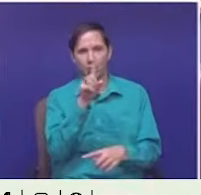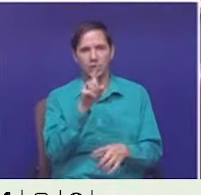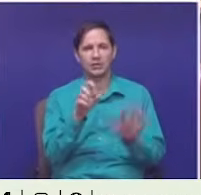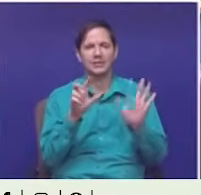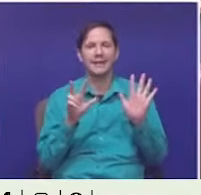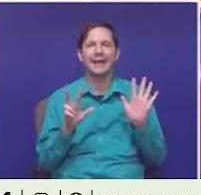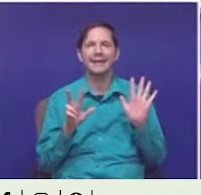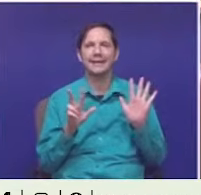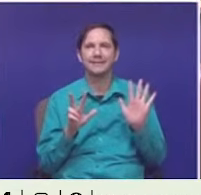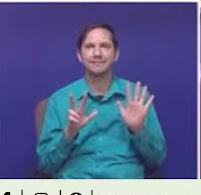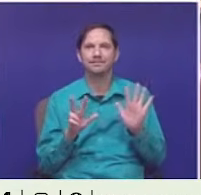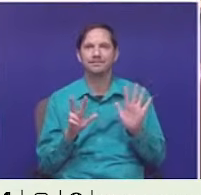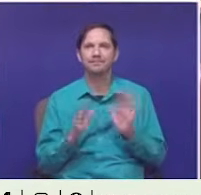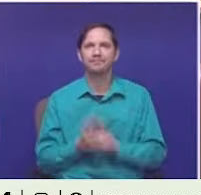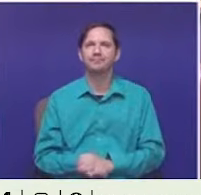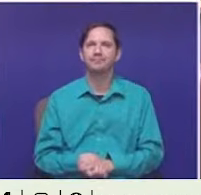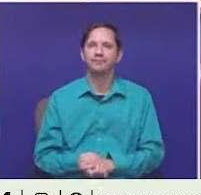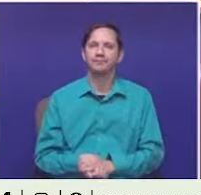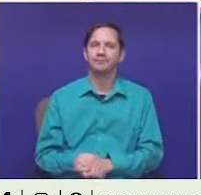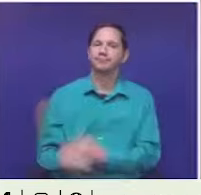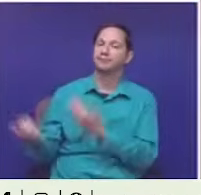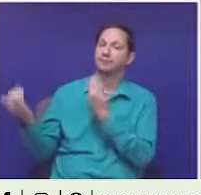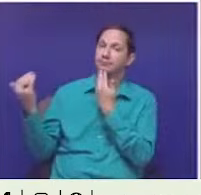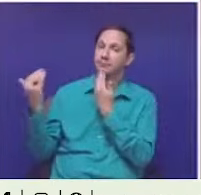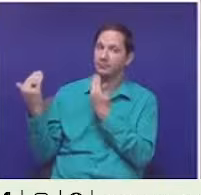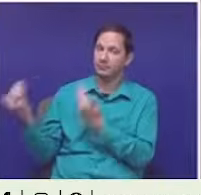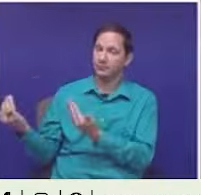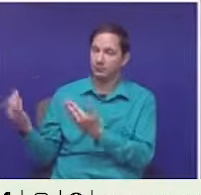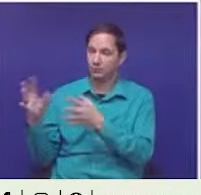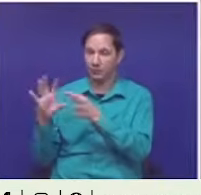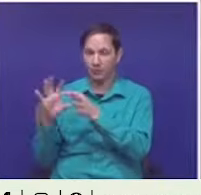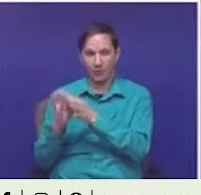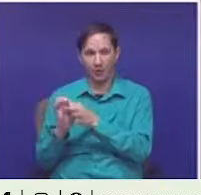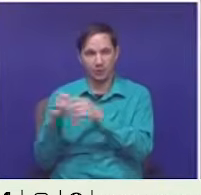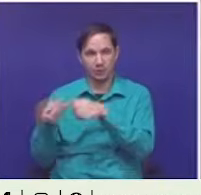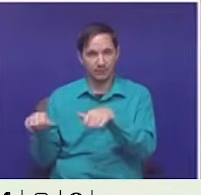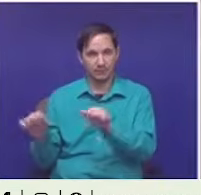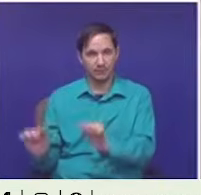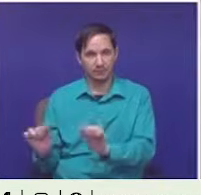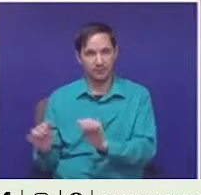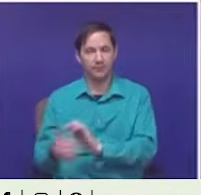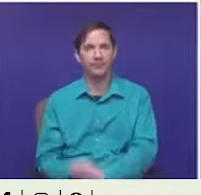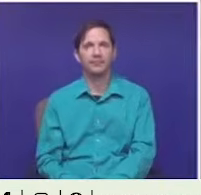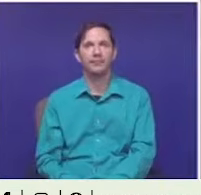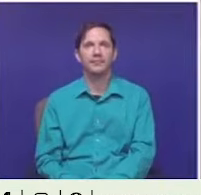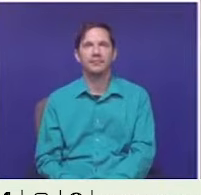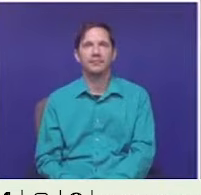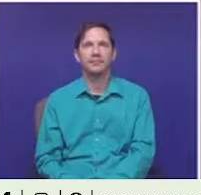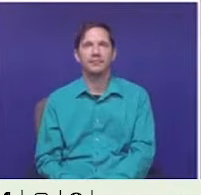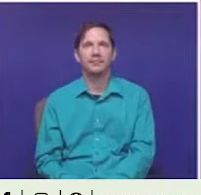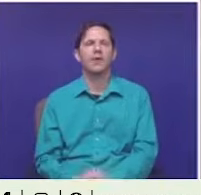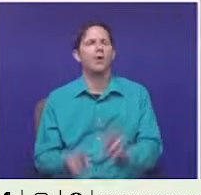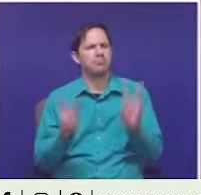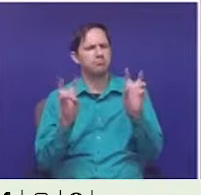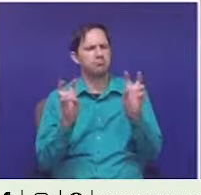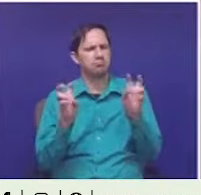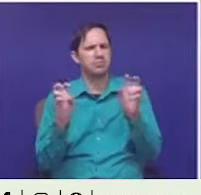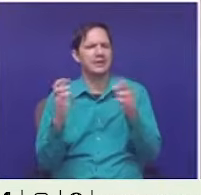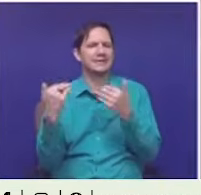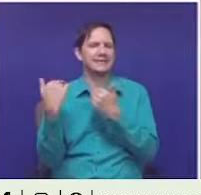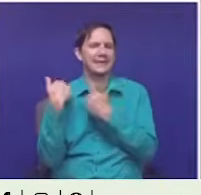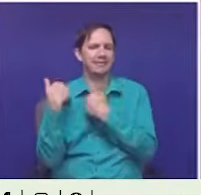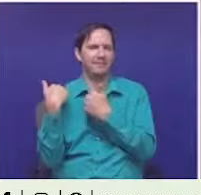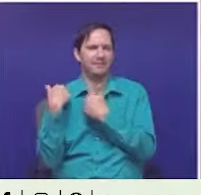please. Thank you very much, House Chair. Unsafe school infrastructure, I want